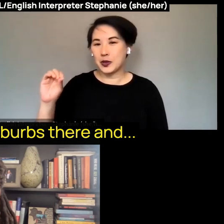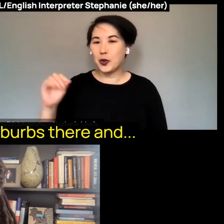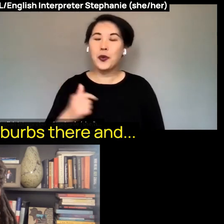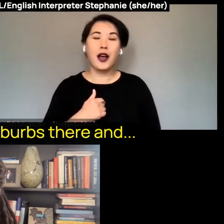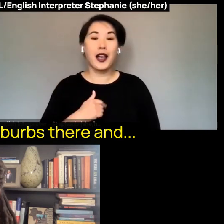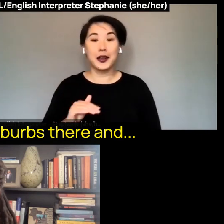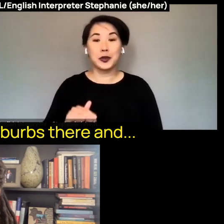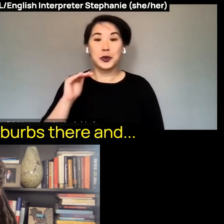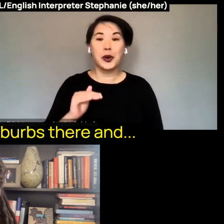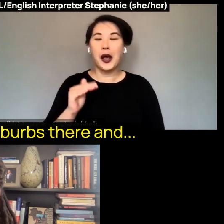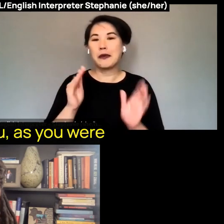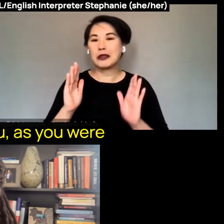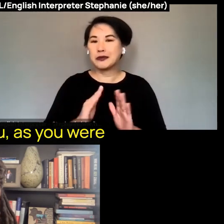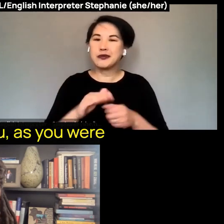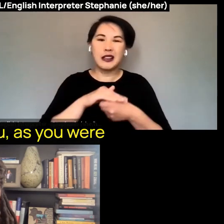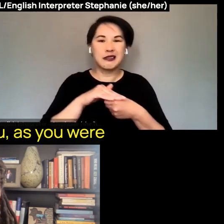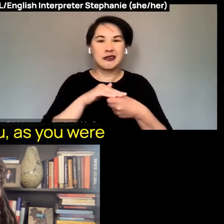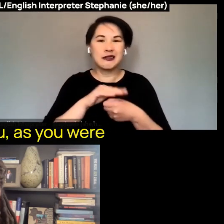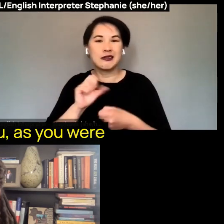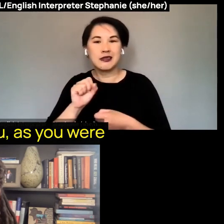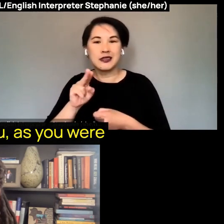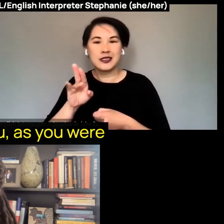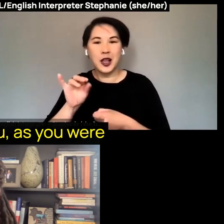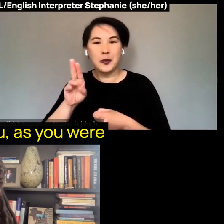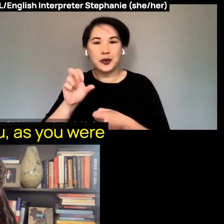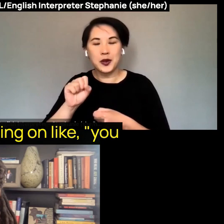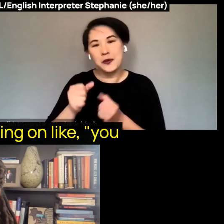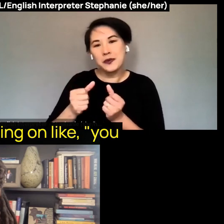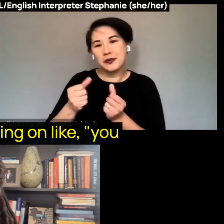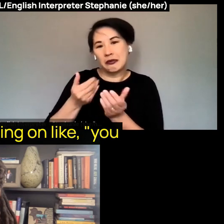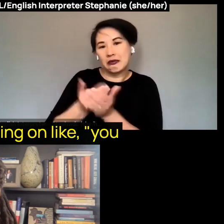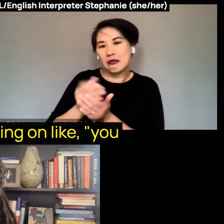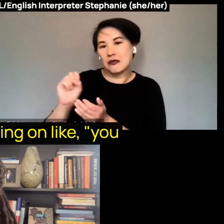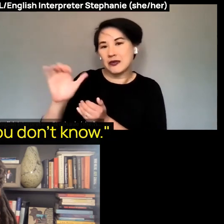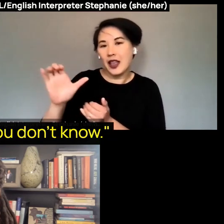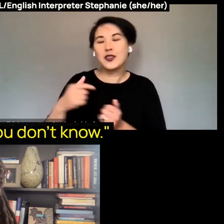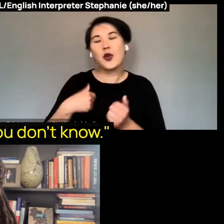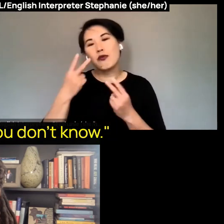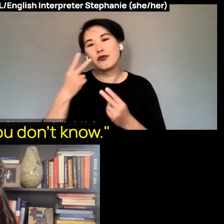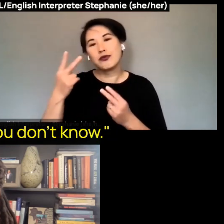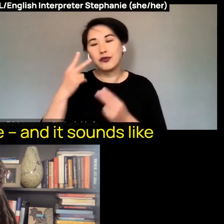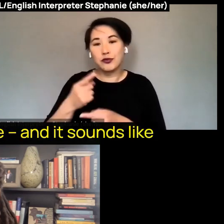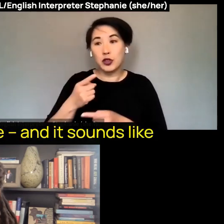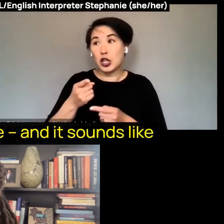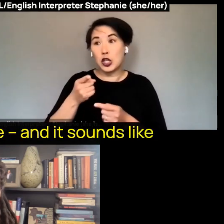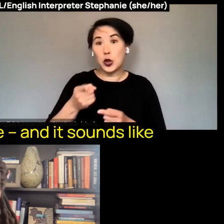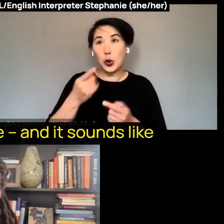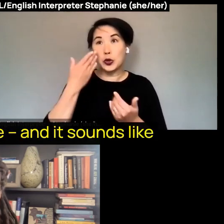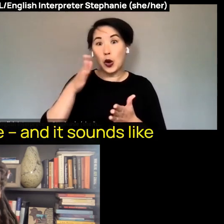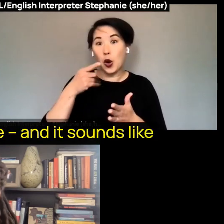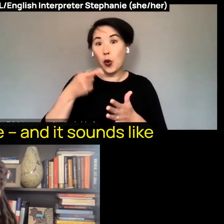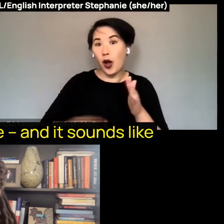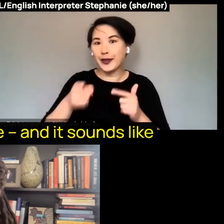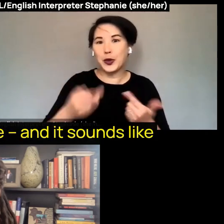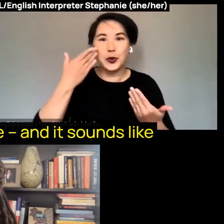grew up in the suburbs there. And like, I think as you were talking, I was reflecting on, like, you don't know what you don't know. And so as,